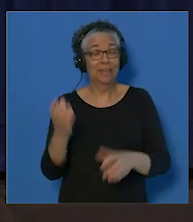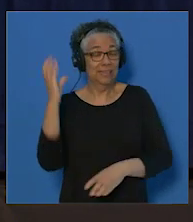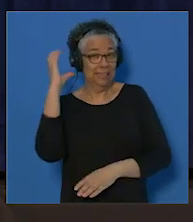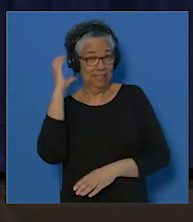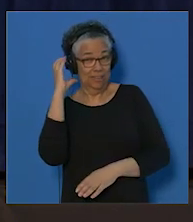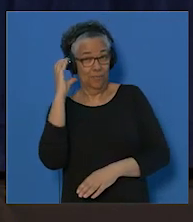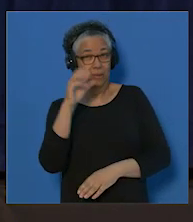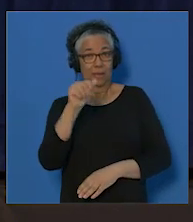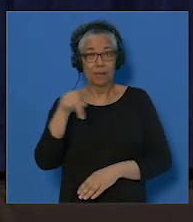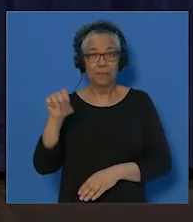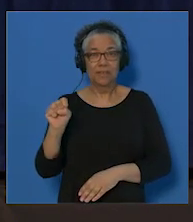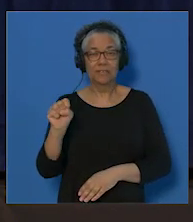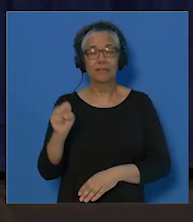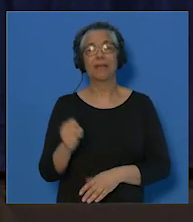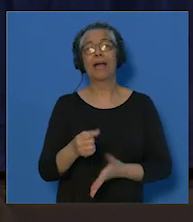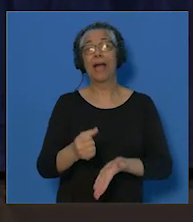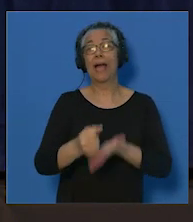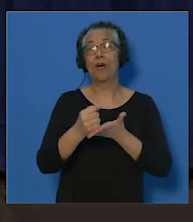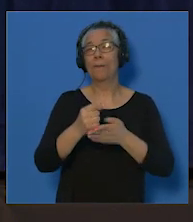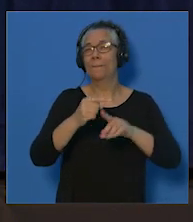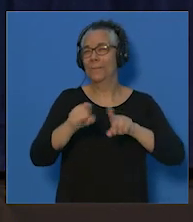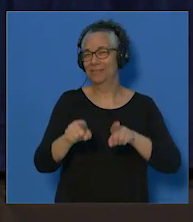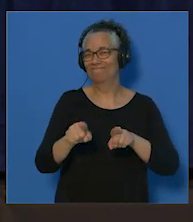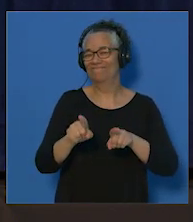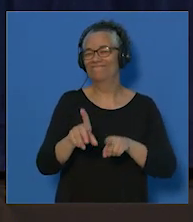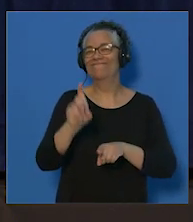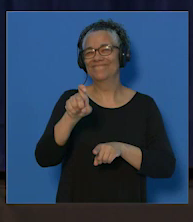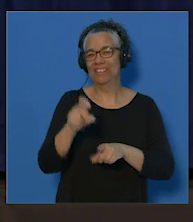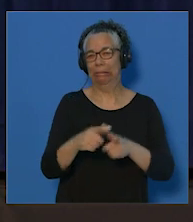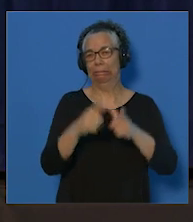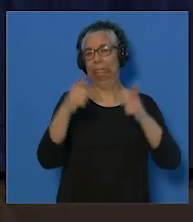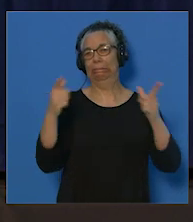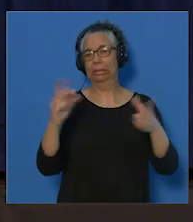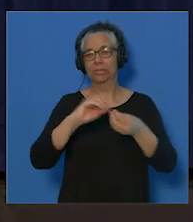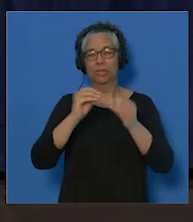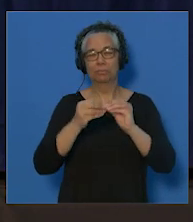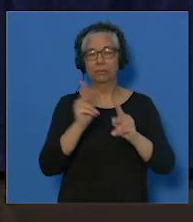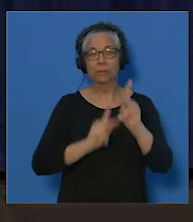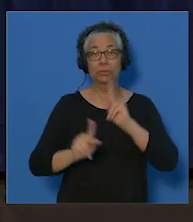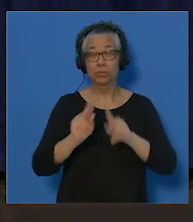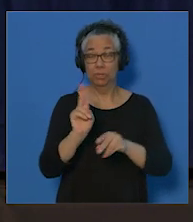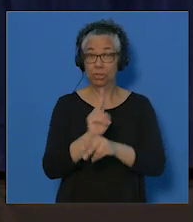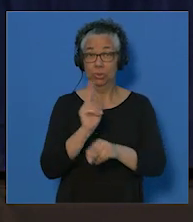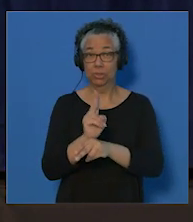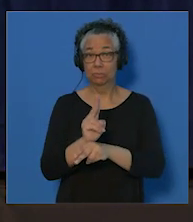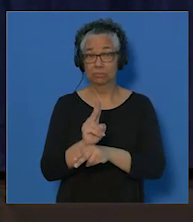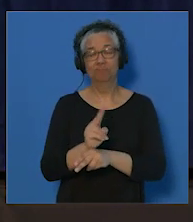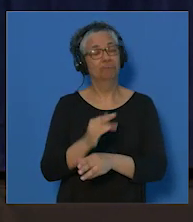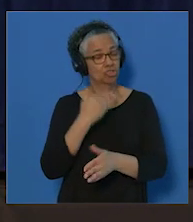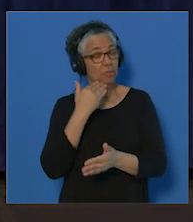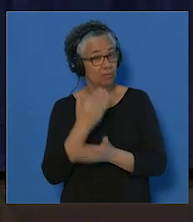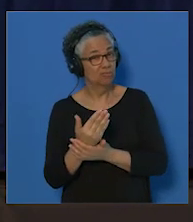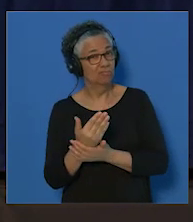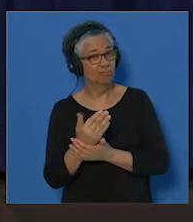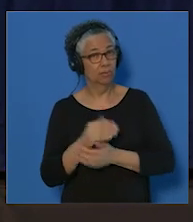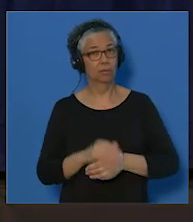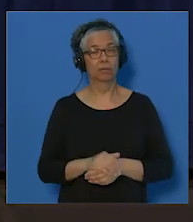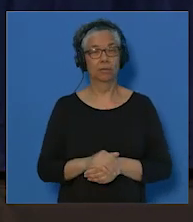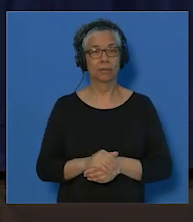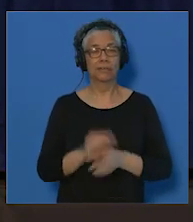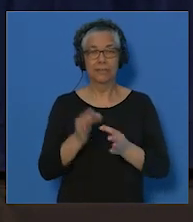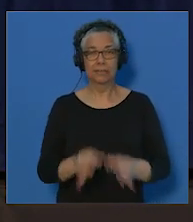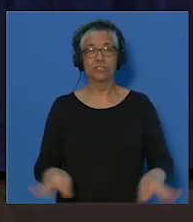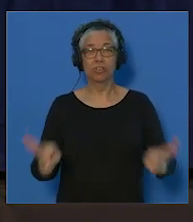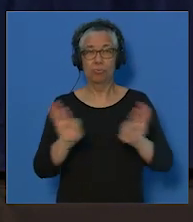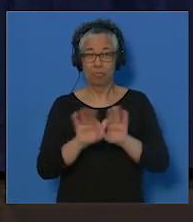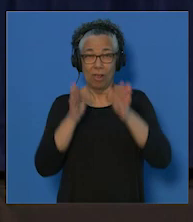help, but they also require a large segment of the population using them to be effective. Therefore, it is essential that we